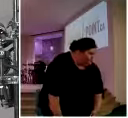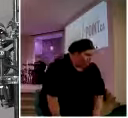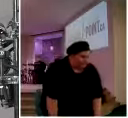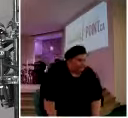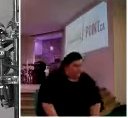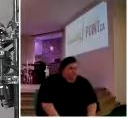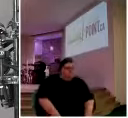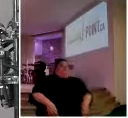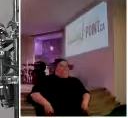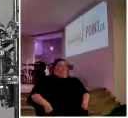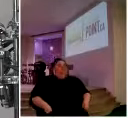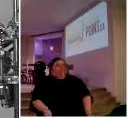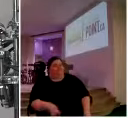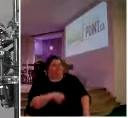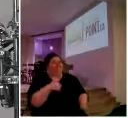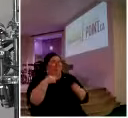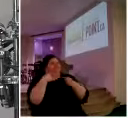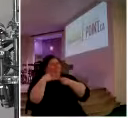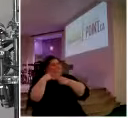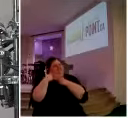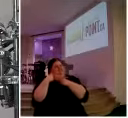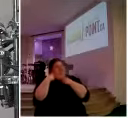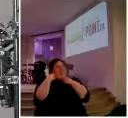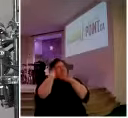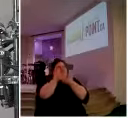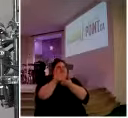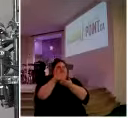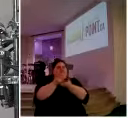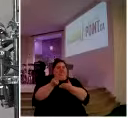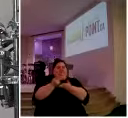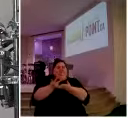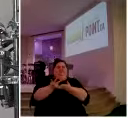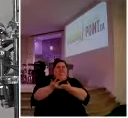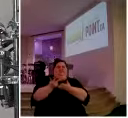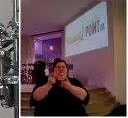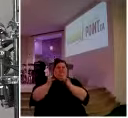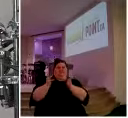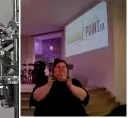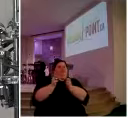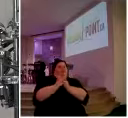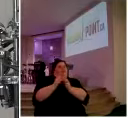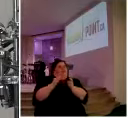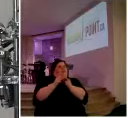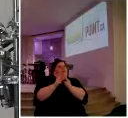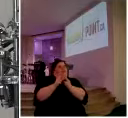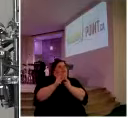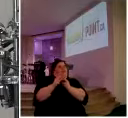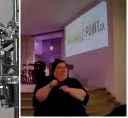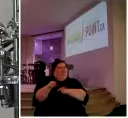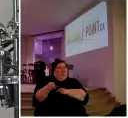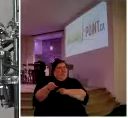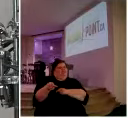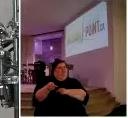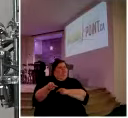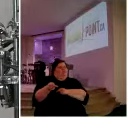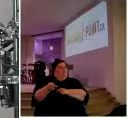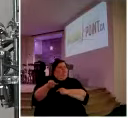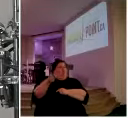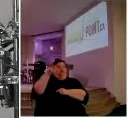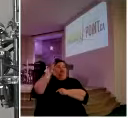Over the last number of weeks, I've had a conversation with a couple that God has really touched and is ministering in